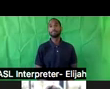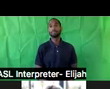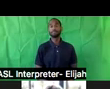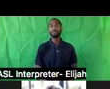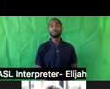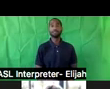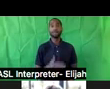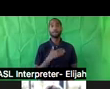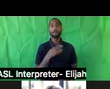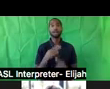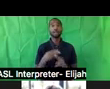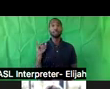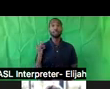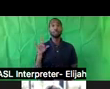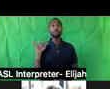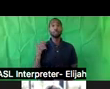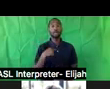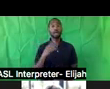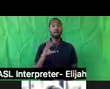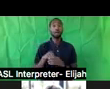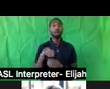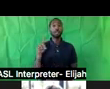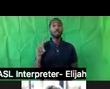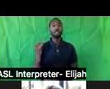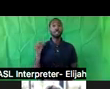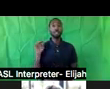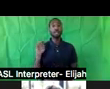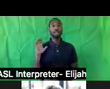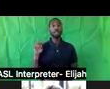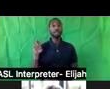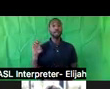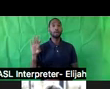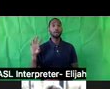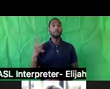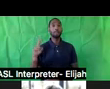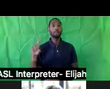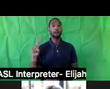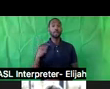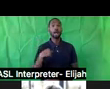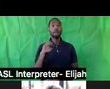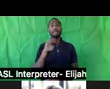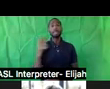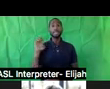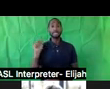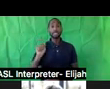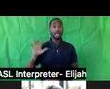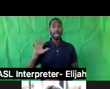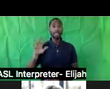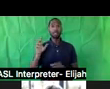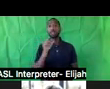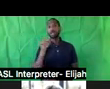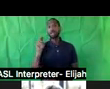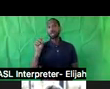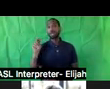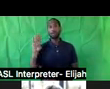My name is Jody. I'm part of the DJ and Care Pod. I'm an East Asian non-binary person with